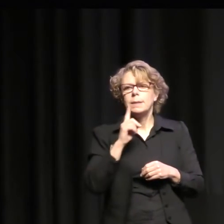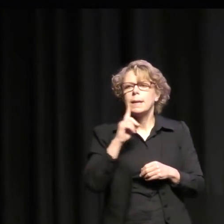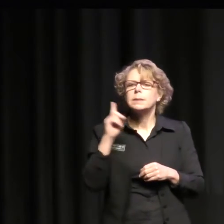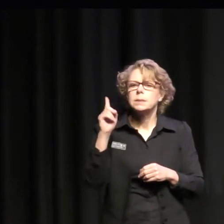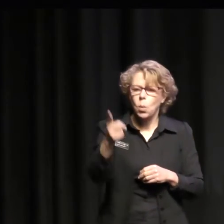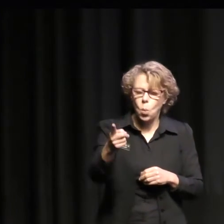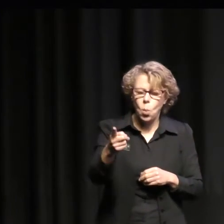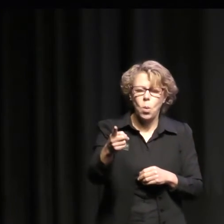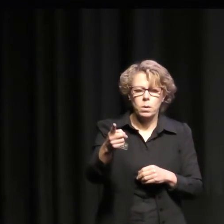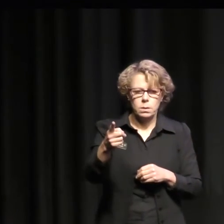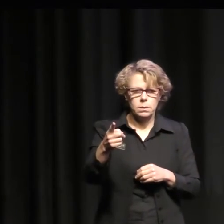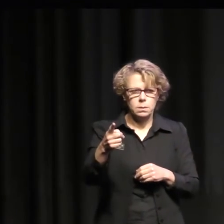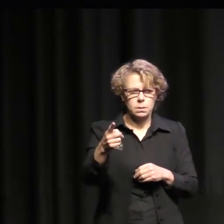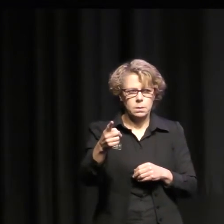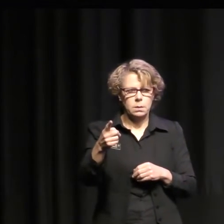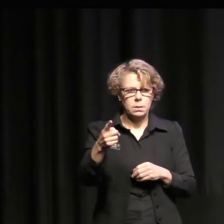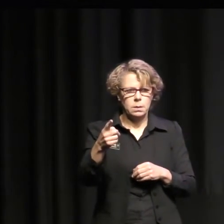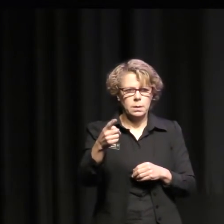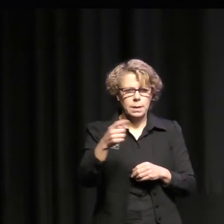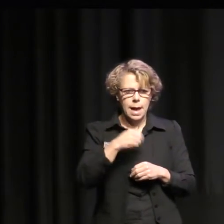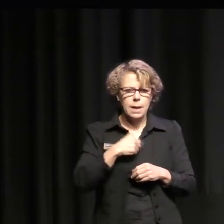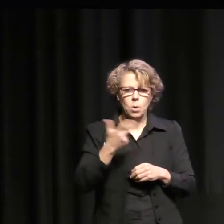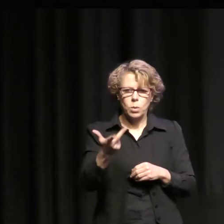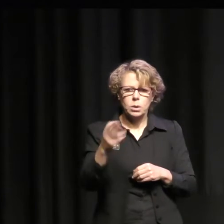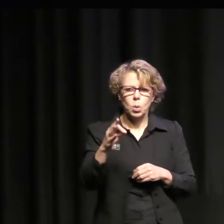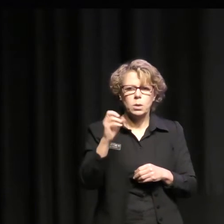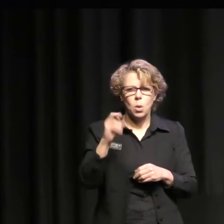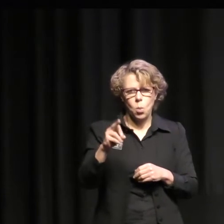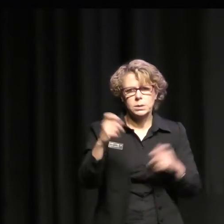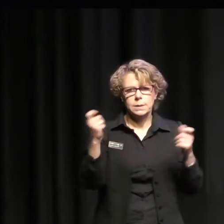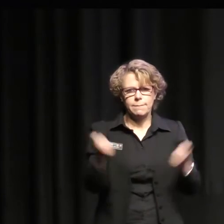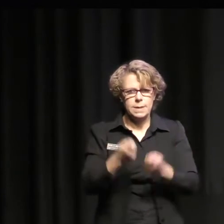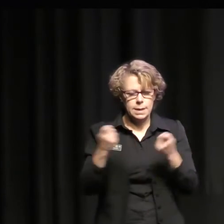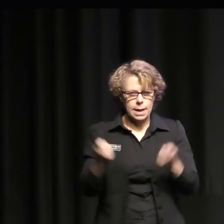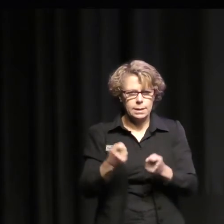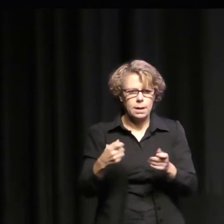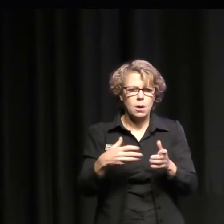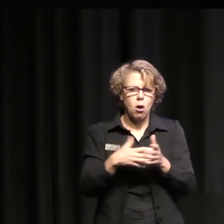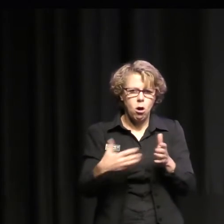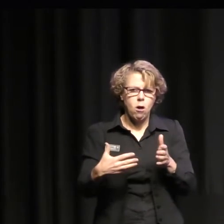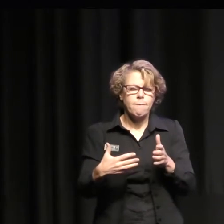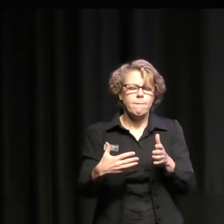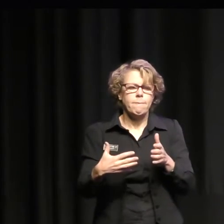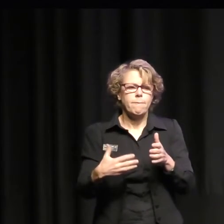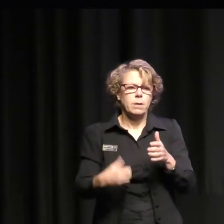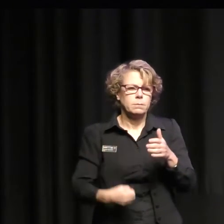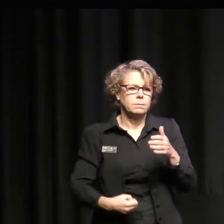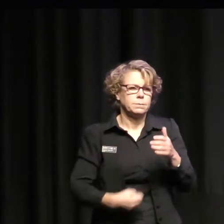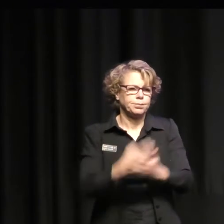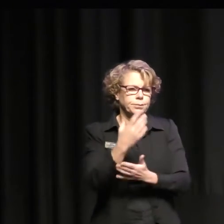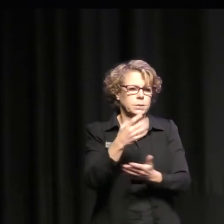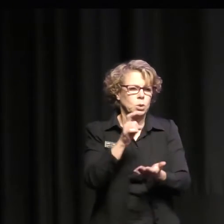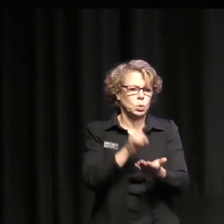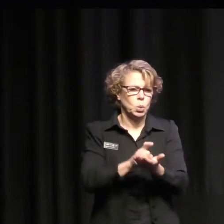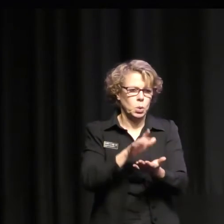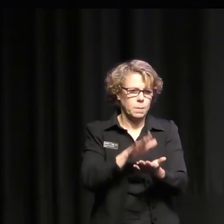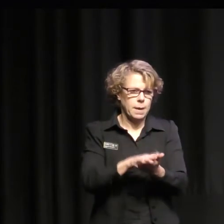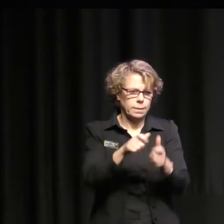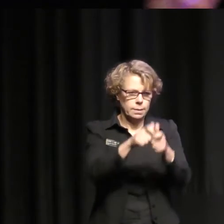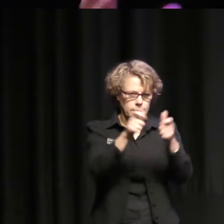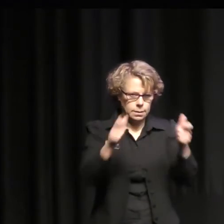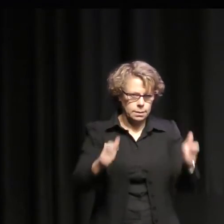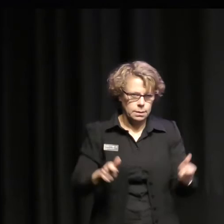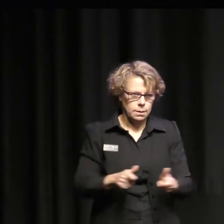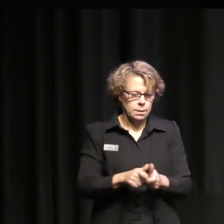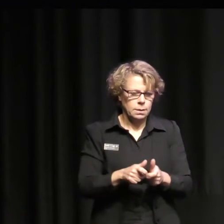happens to be the 800th anniversary of the founding document of